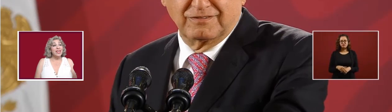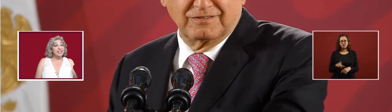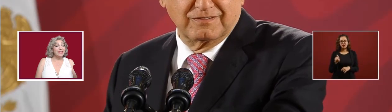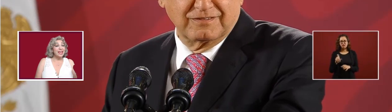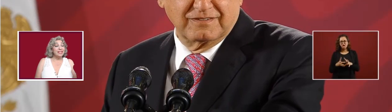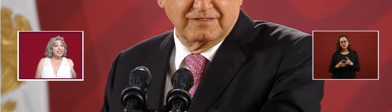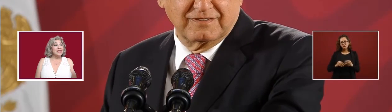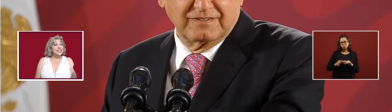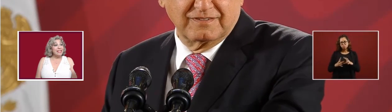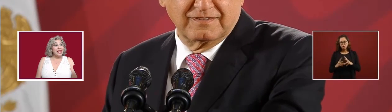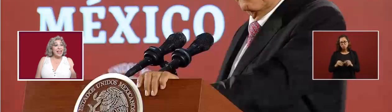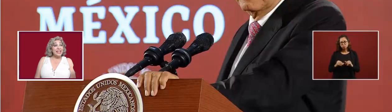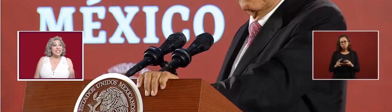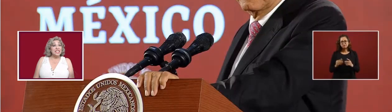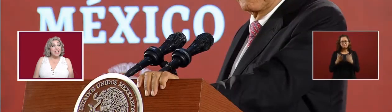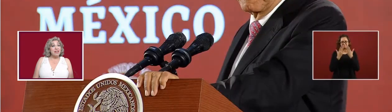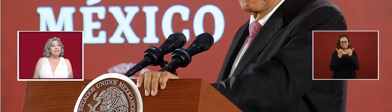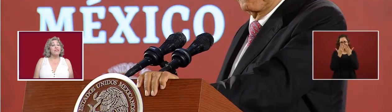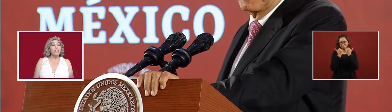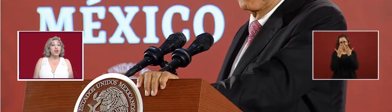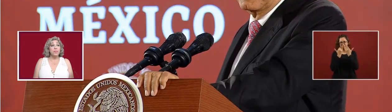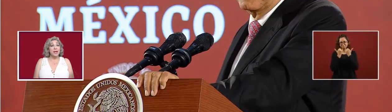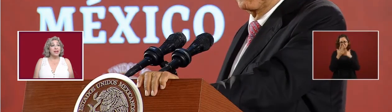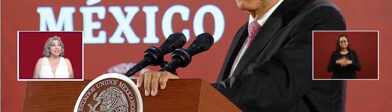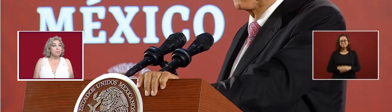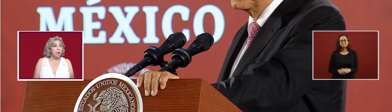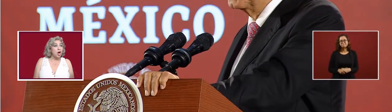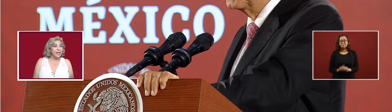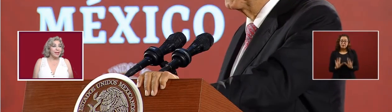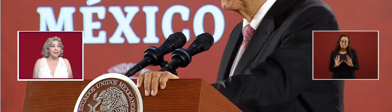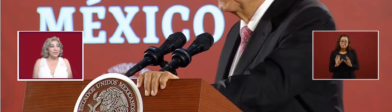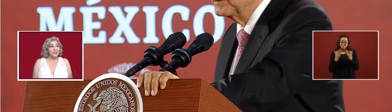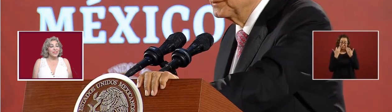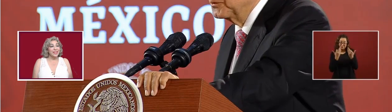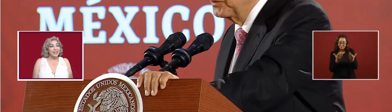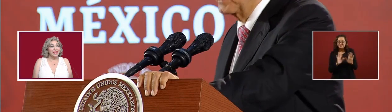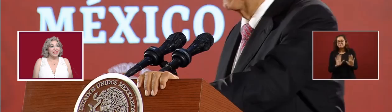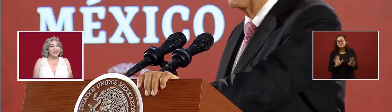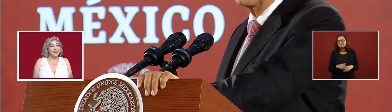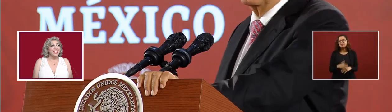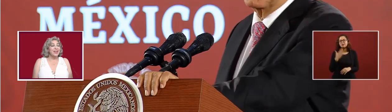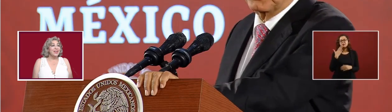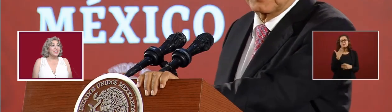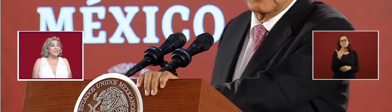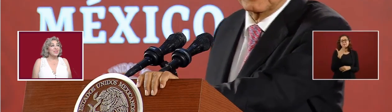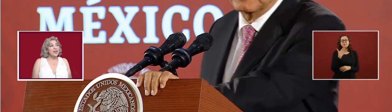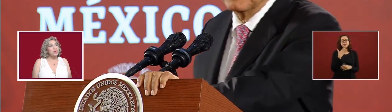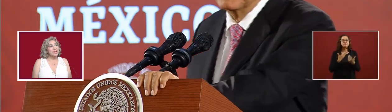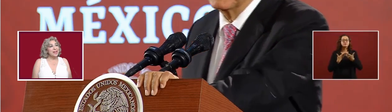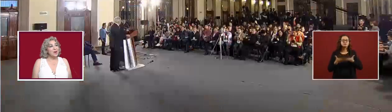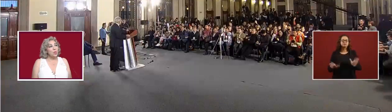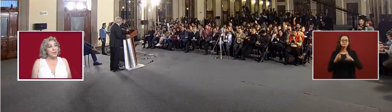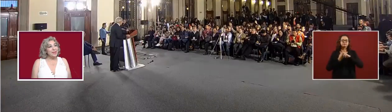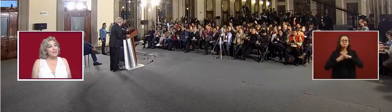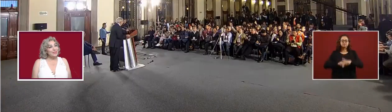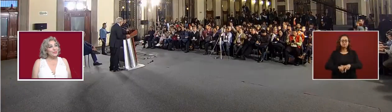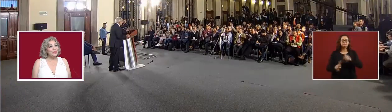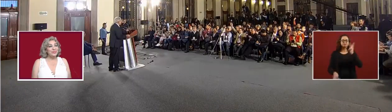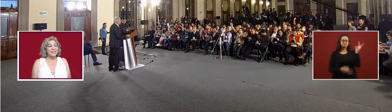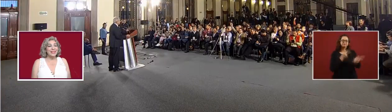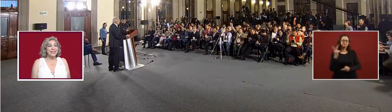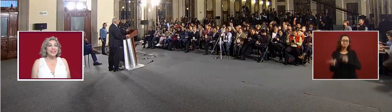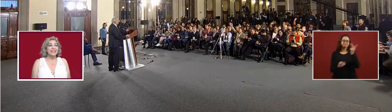that the land is firm, not boggy. So now we're going to open